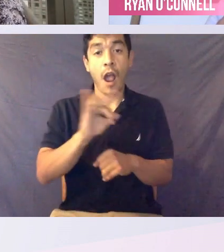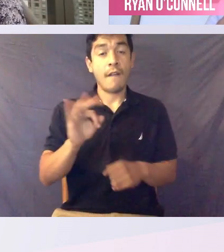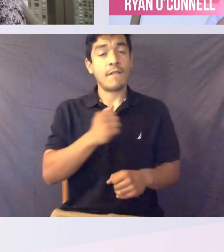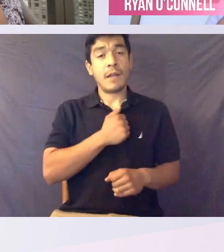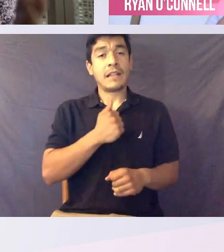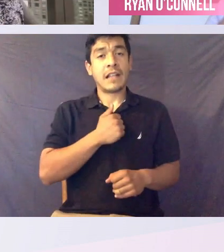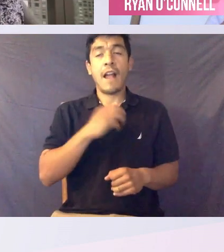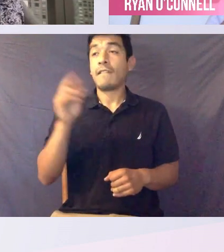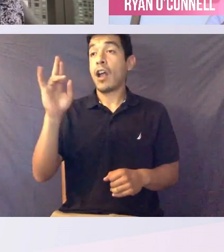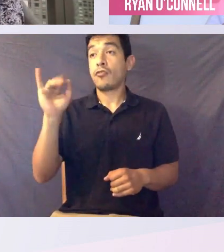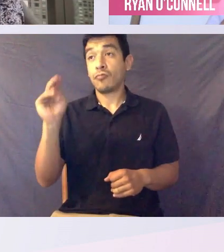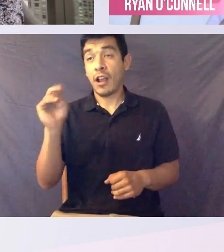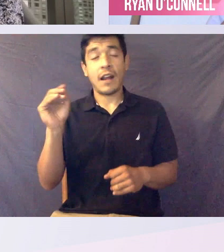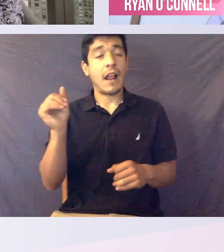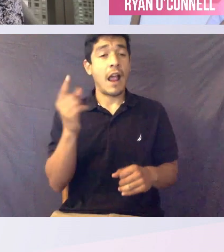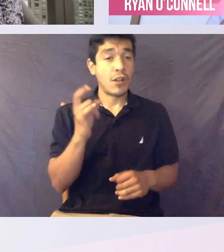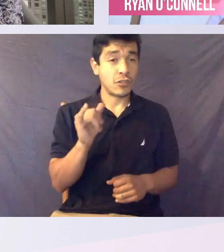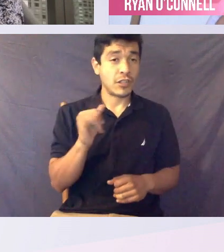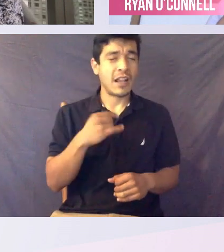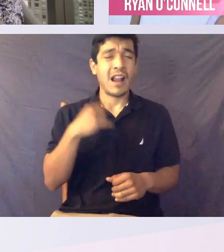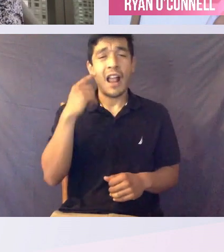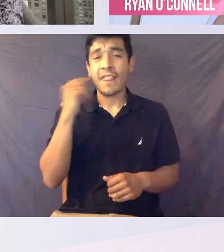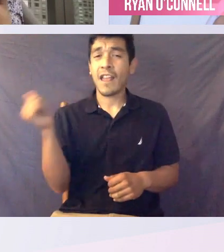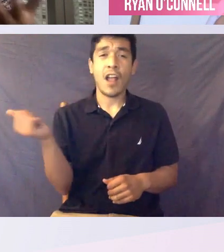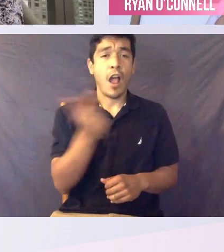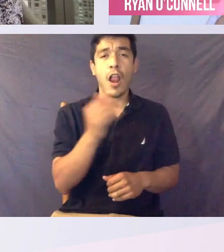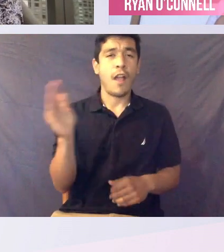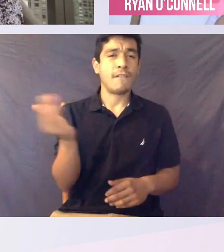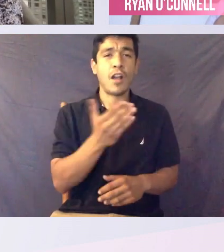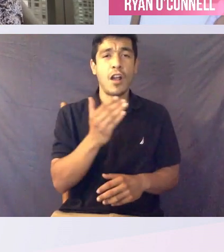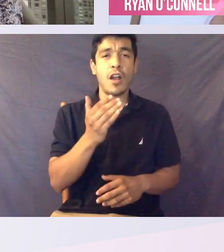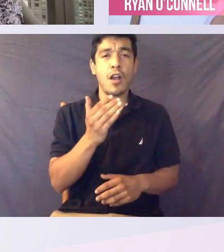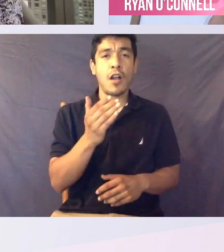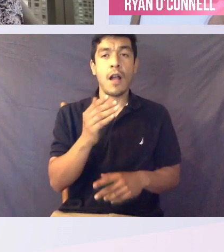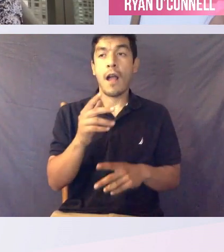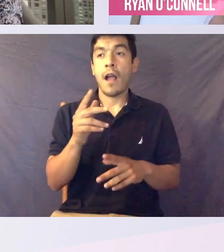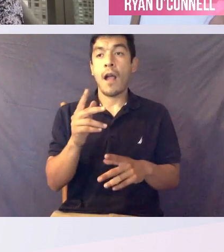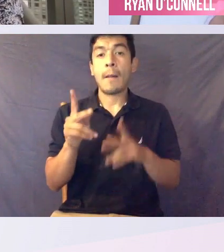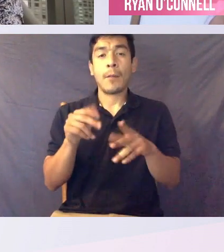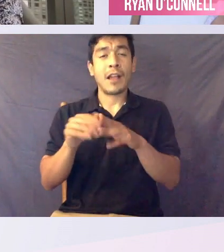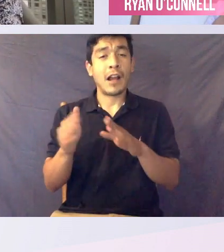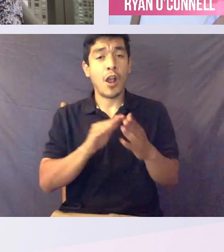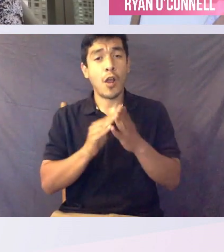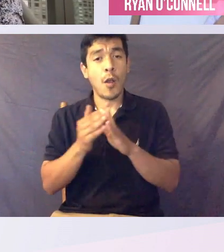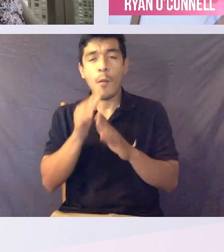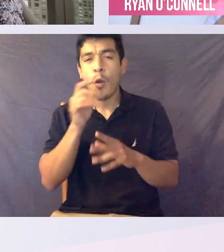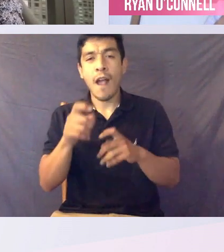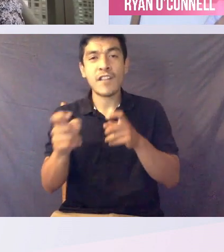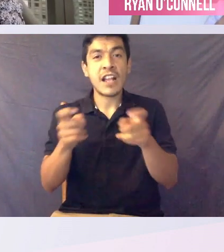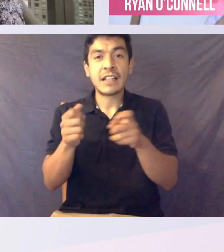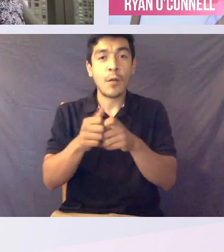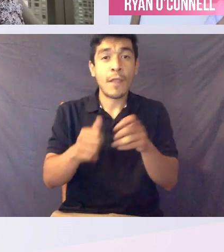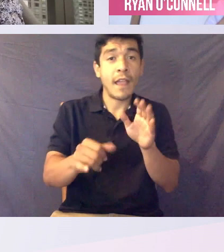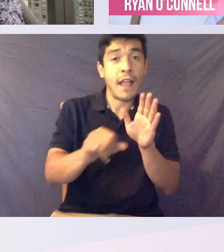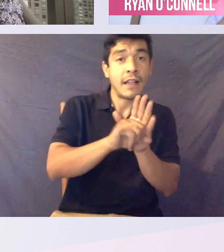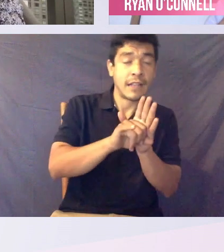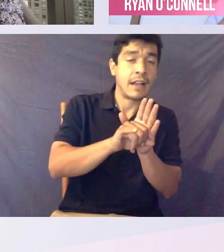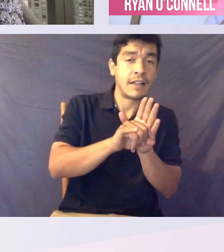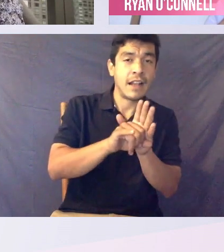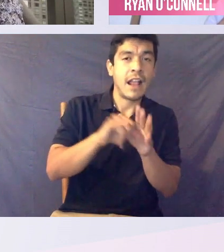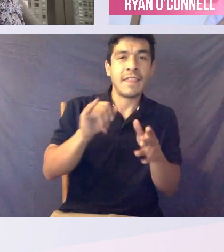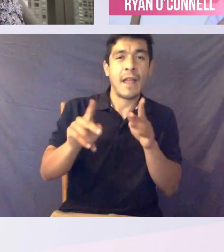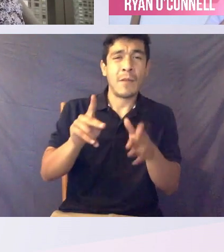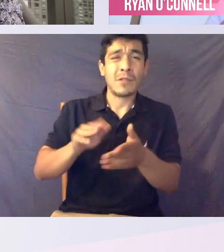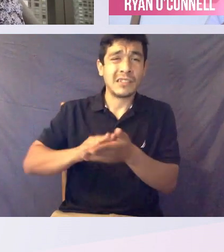Ryan and Ashley, and I think all of our co-conspirators who are having to deal with identities that are looked at as less than, it's our job in